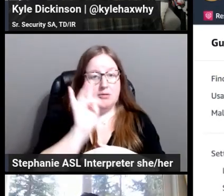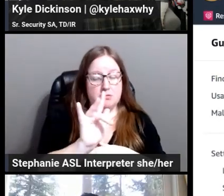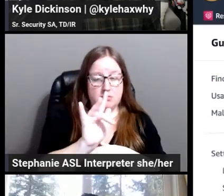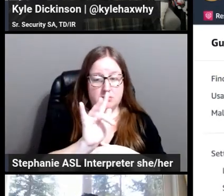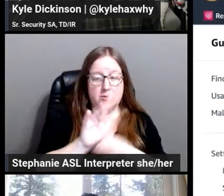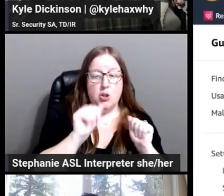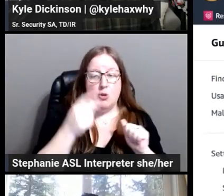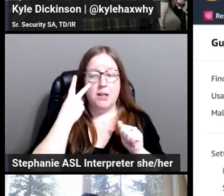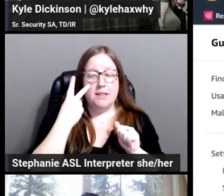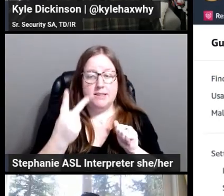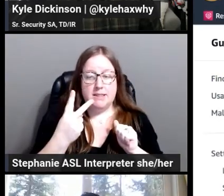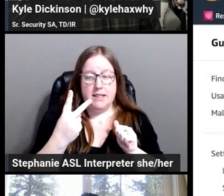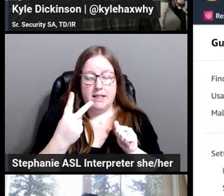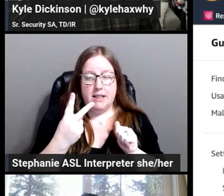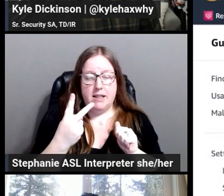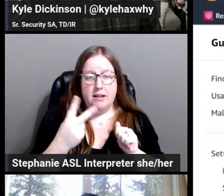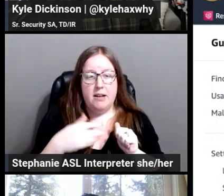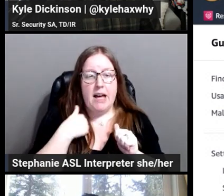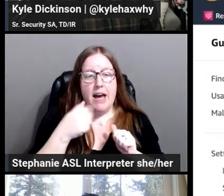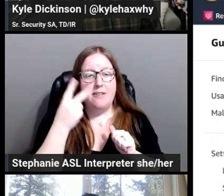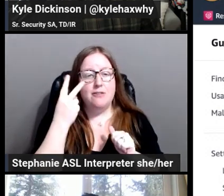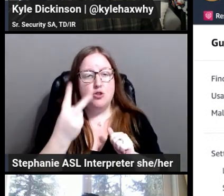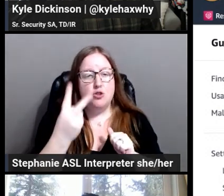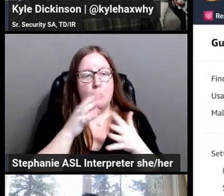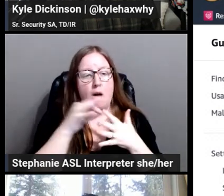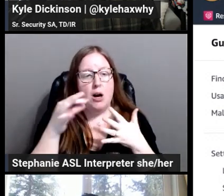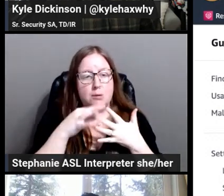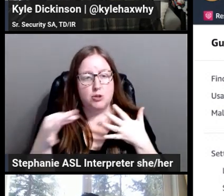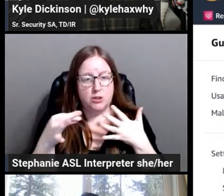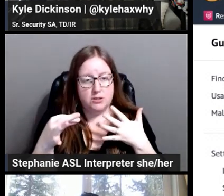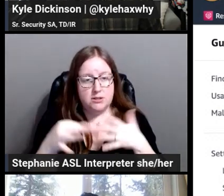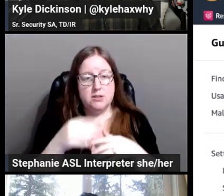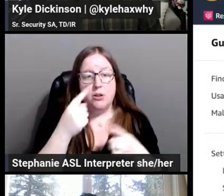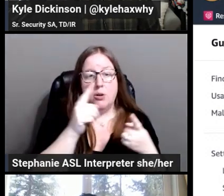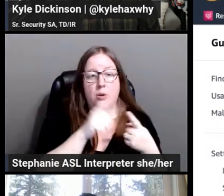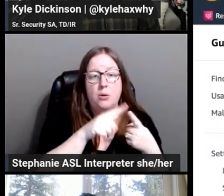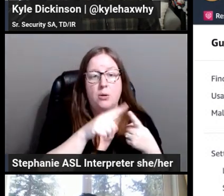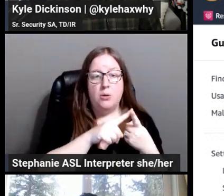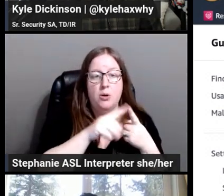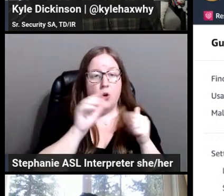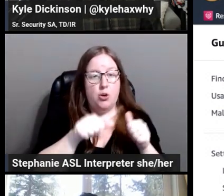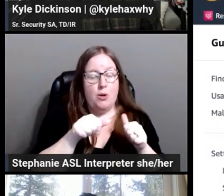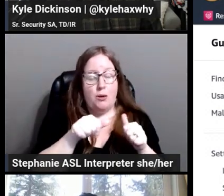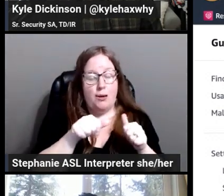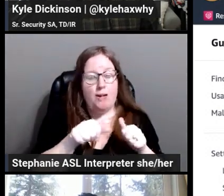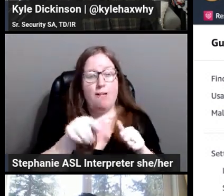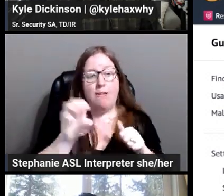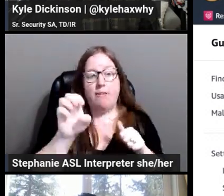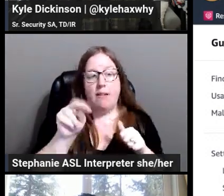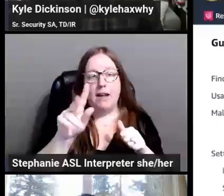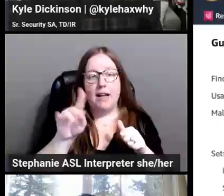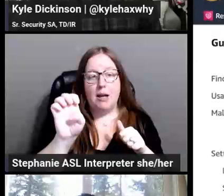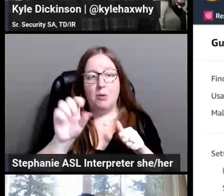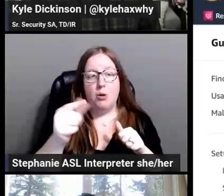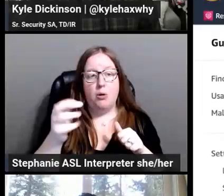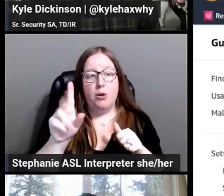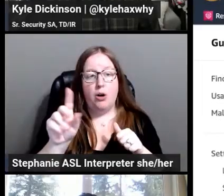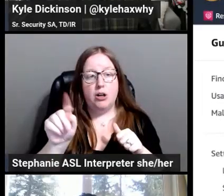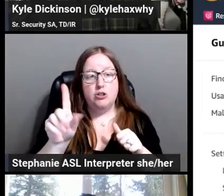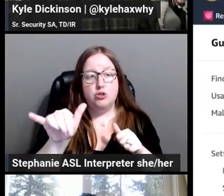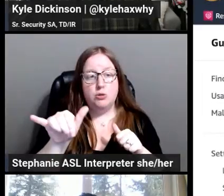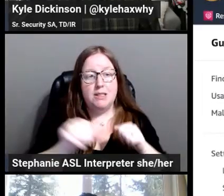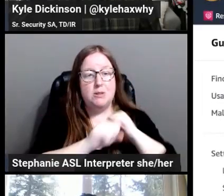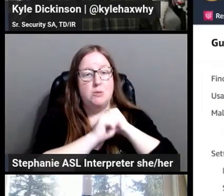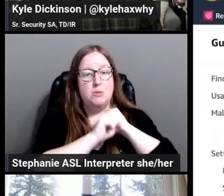you see here, there are two options here. One is that you can enable GuardDuty RDS protection